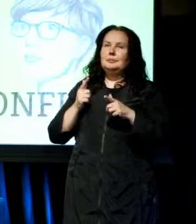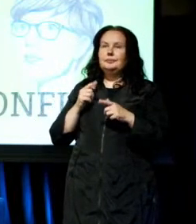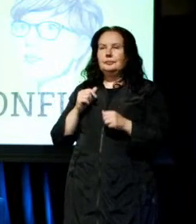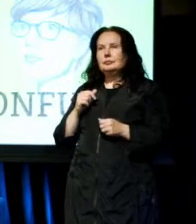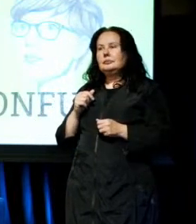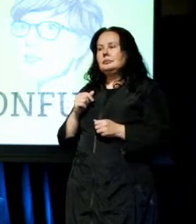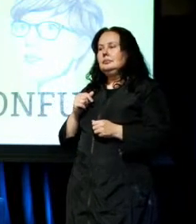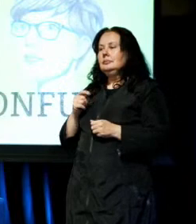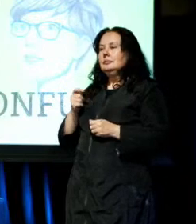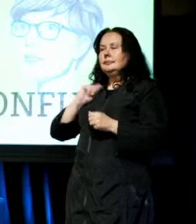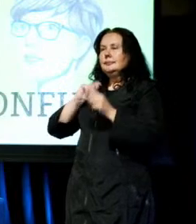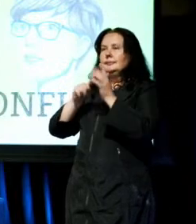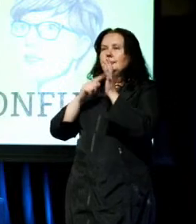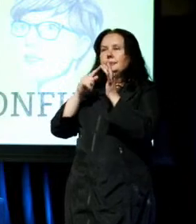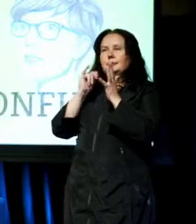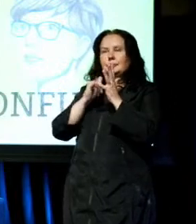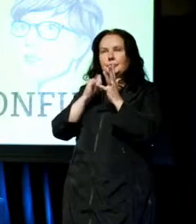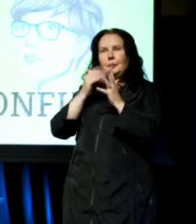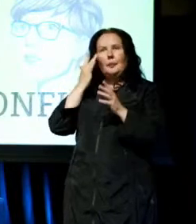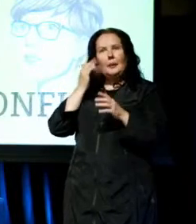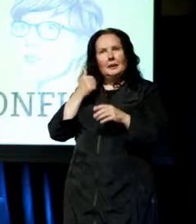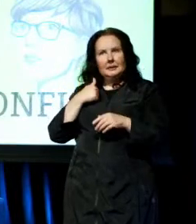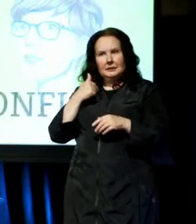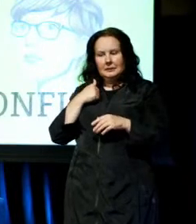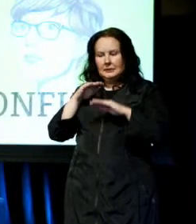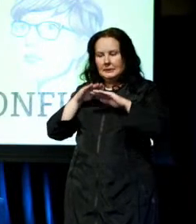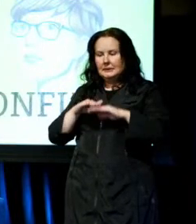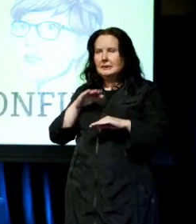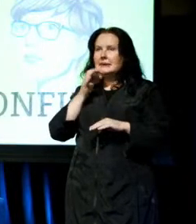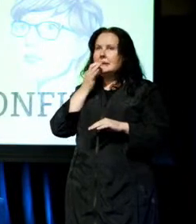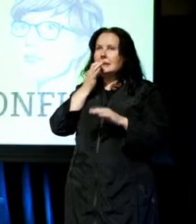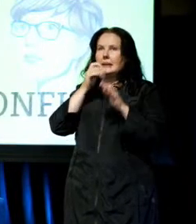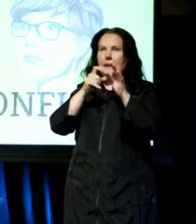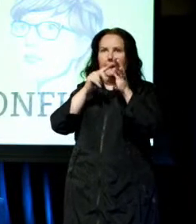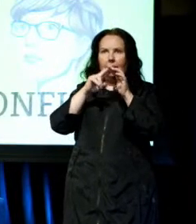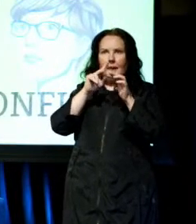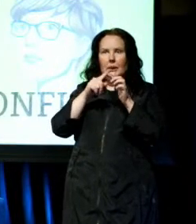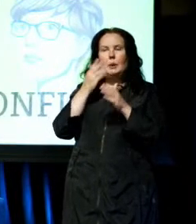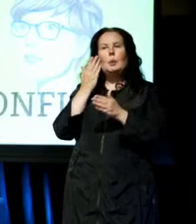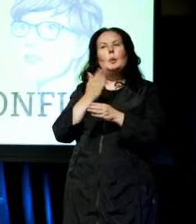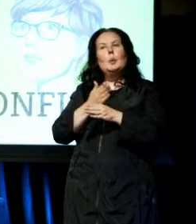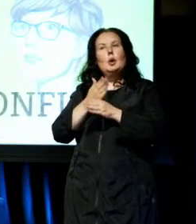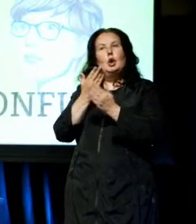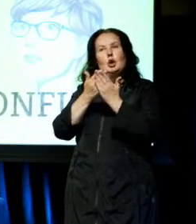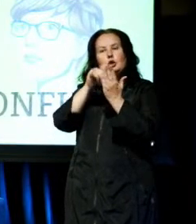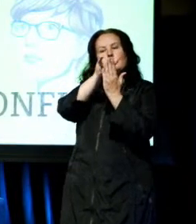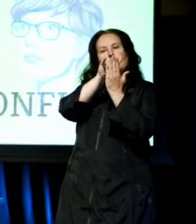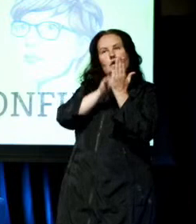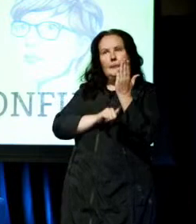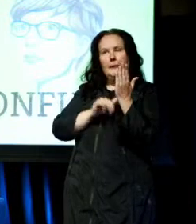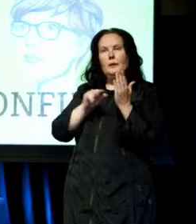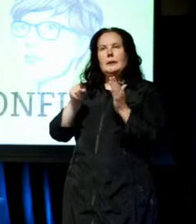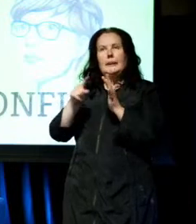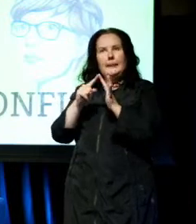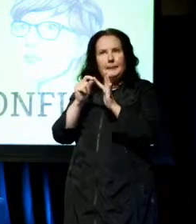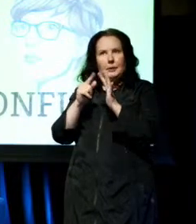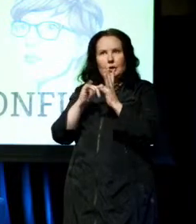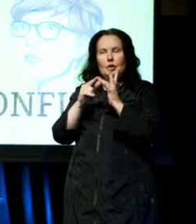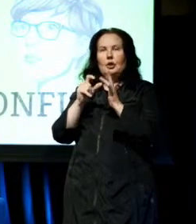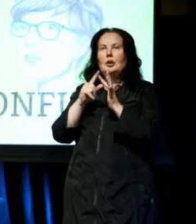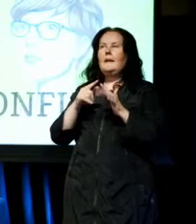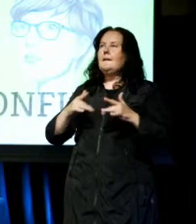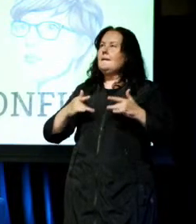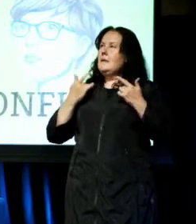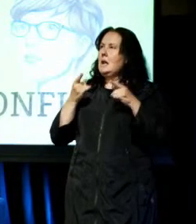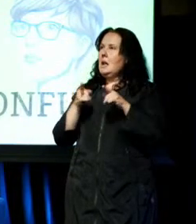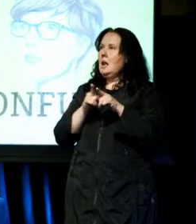I was sitting in the cafe, my local cafe, working on the script for the episode, it felt like just this very